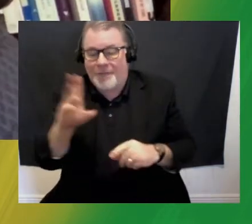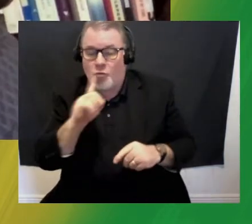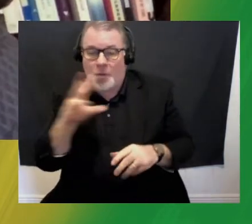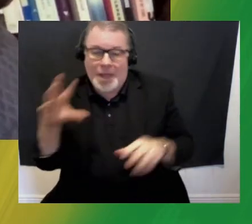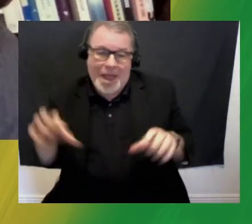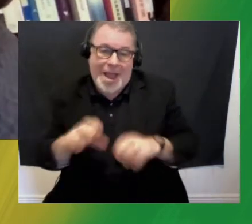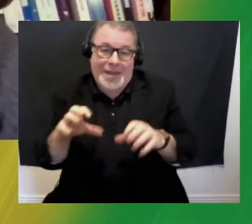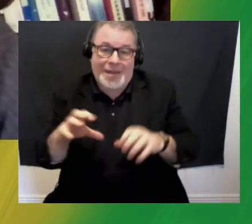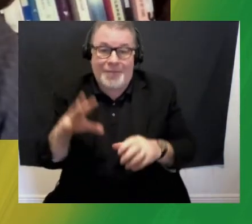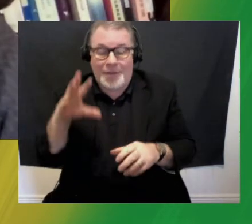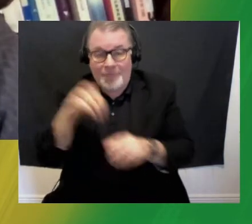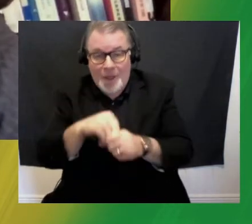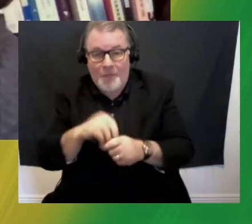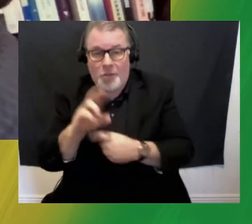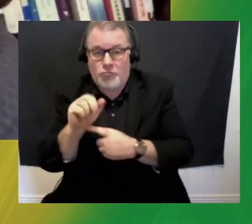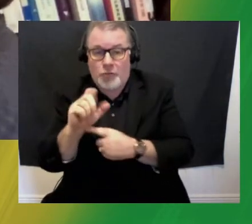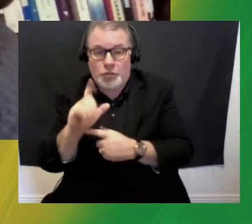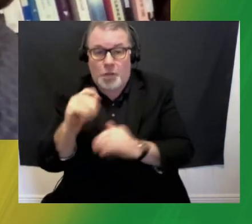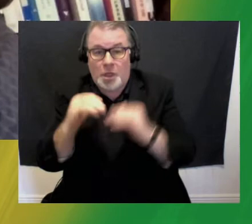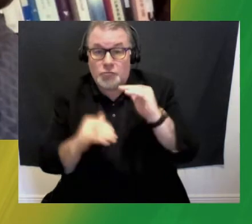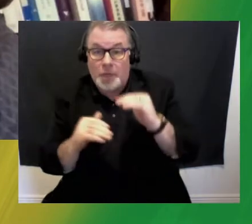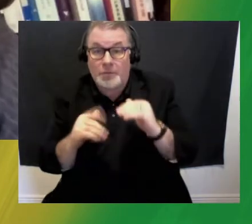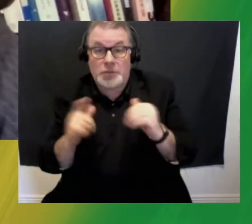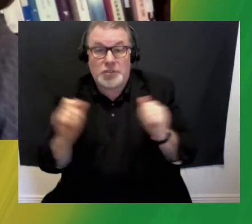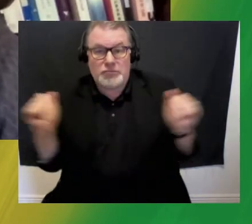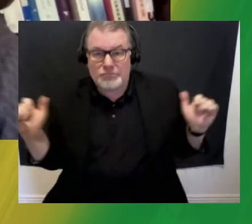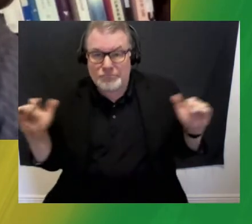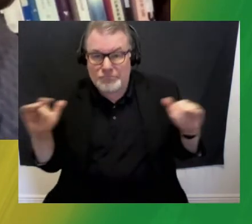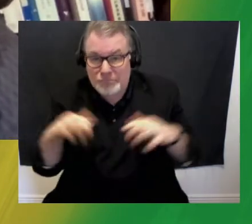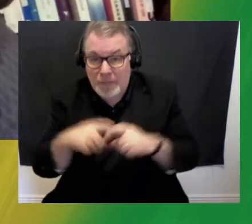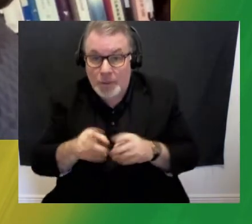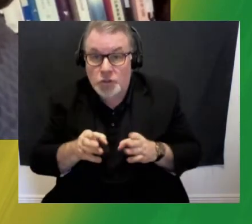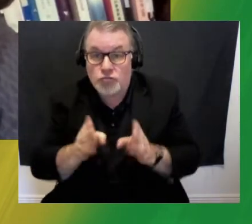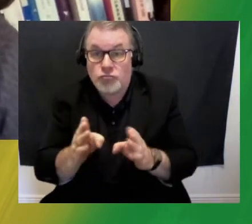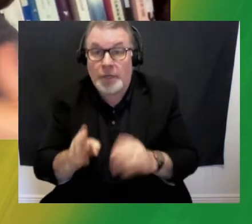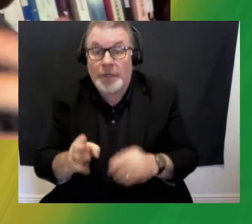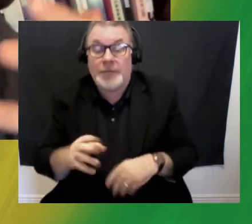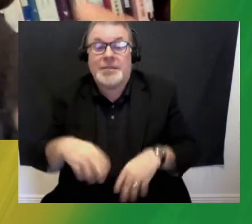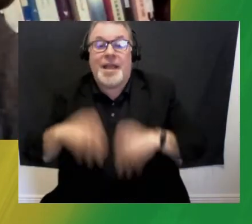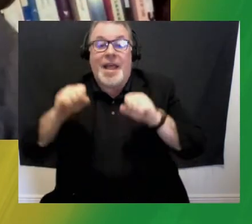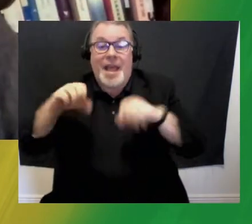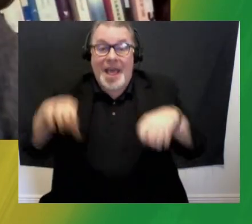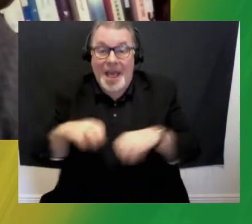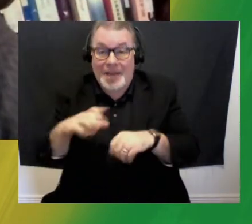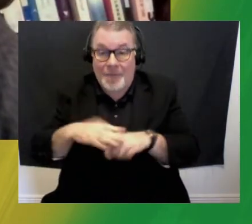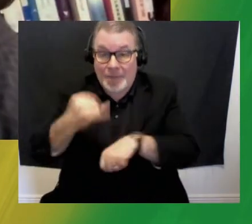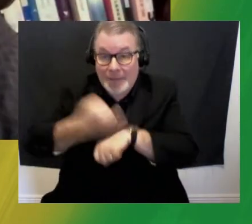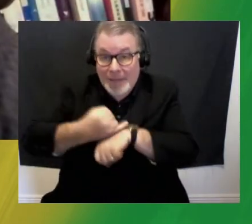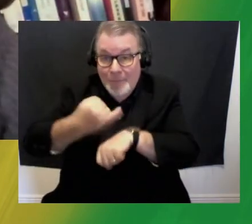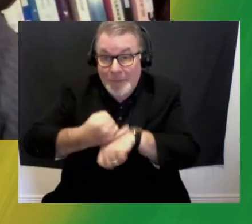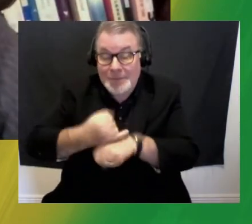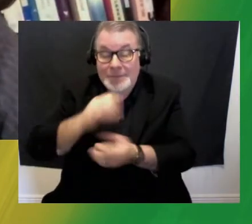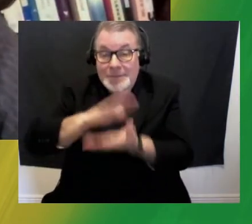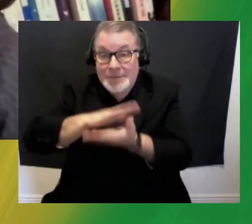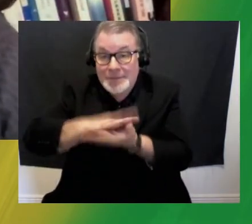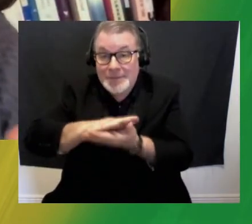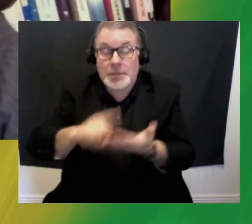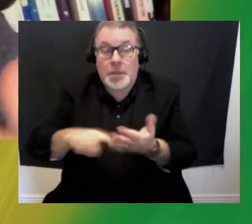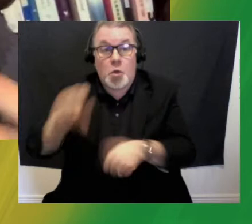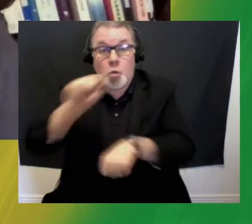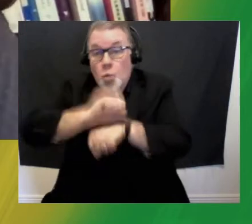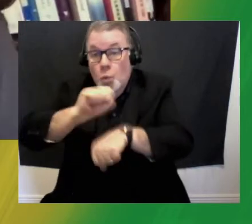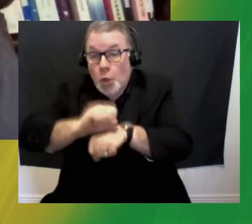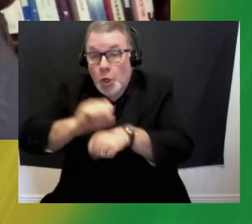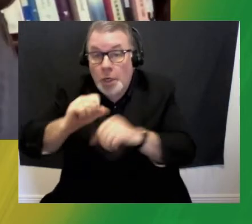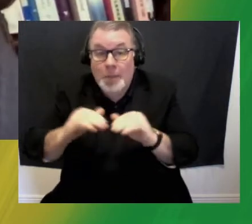struggle before poured into the streets, got active on their campuses, got active in their workplaces and in their communities,